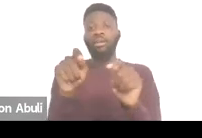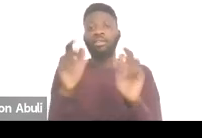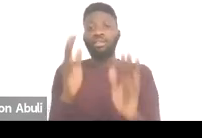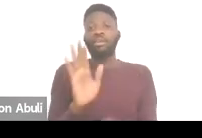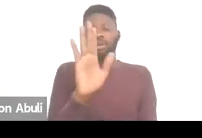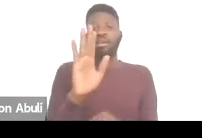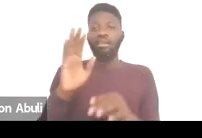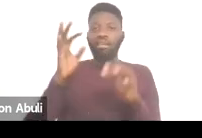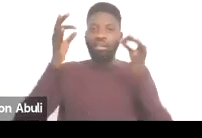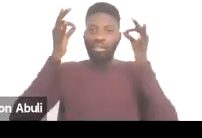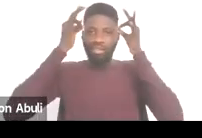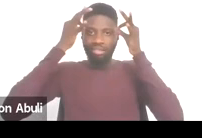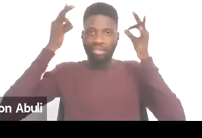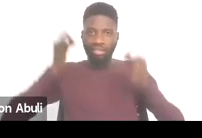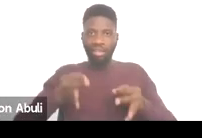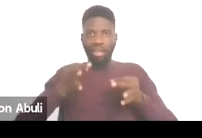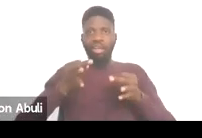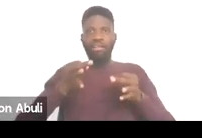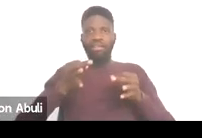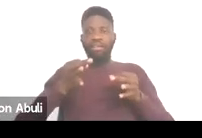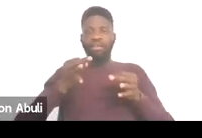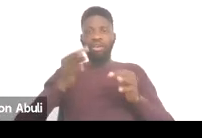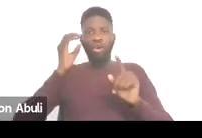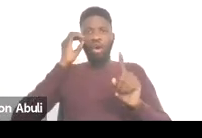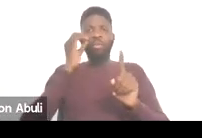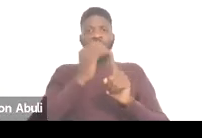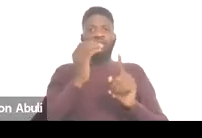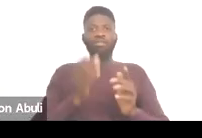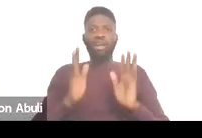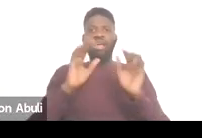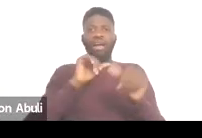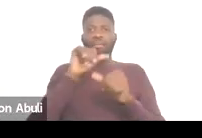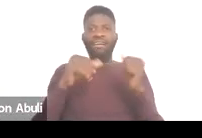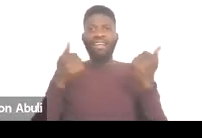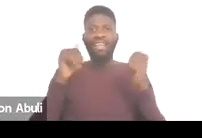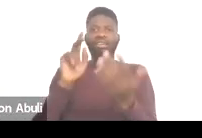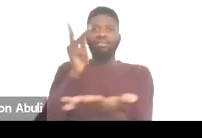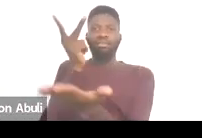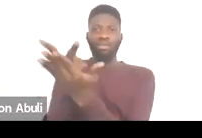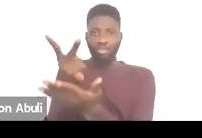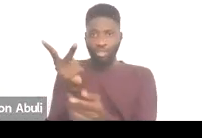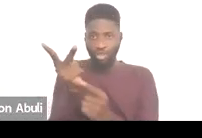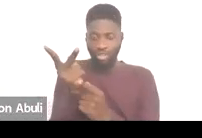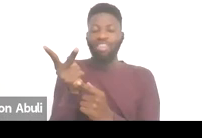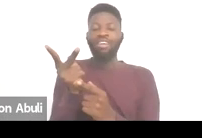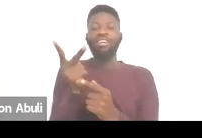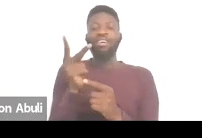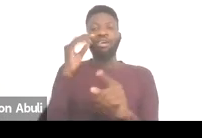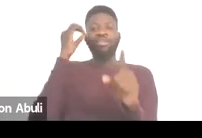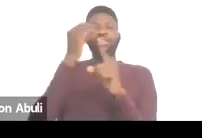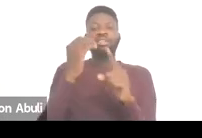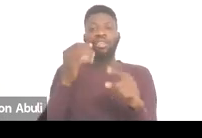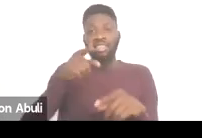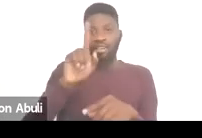decision objectively about any proposals that you've made. Maybe how did you present your